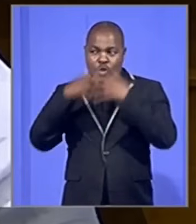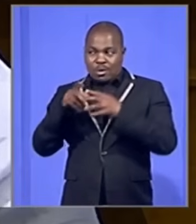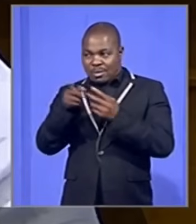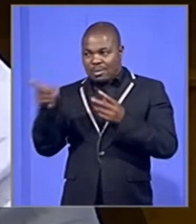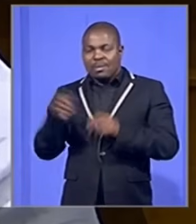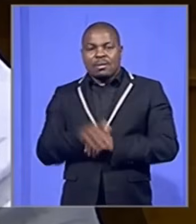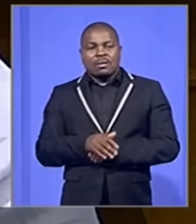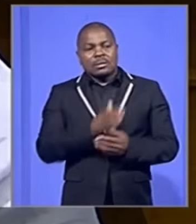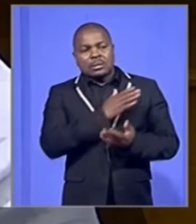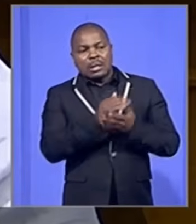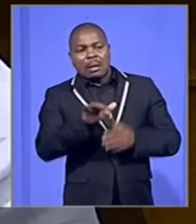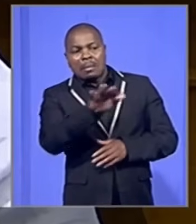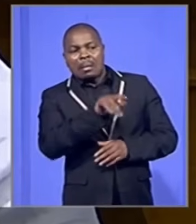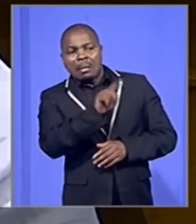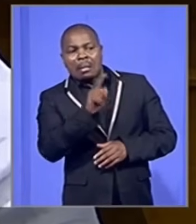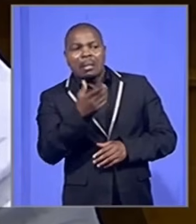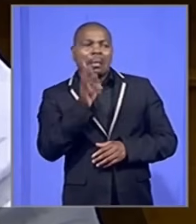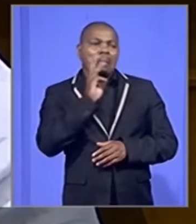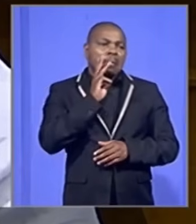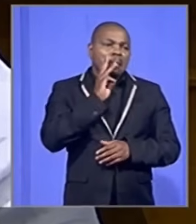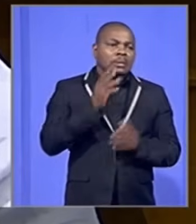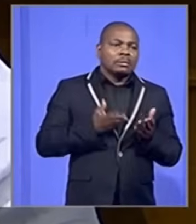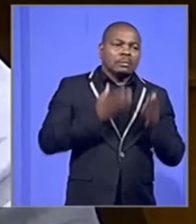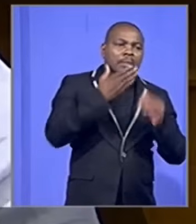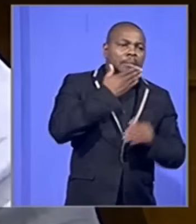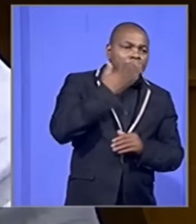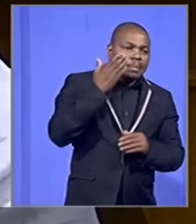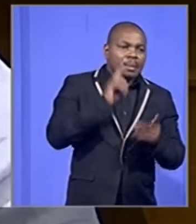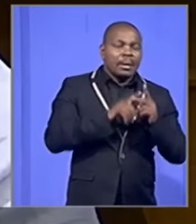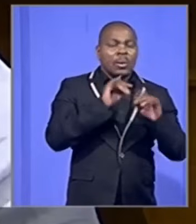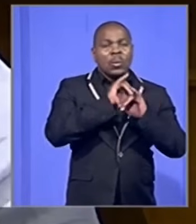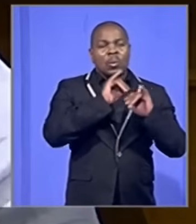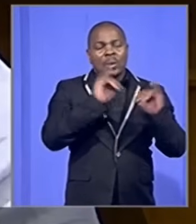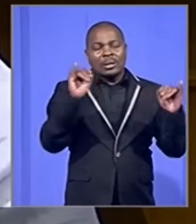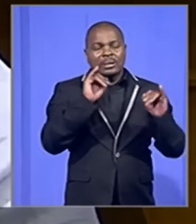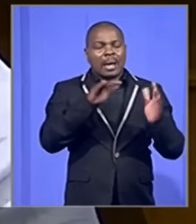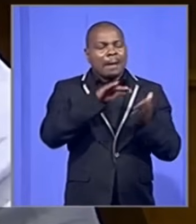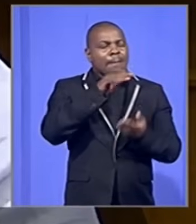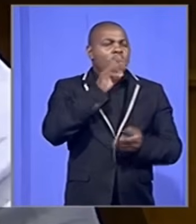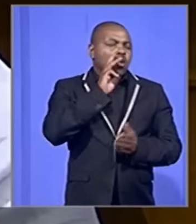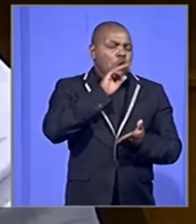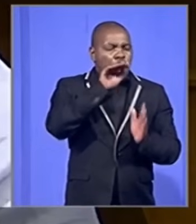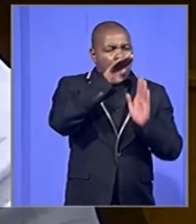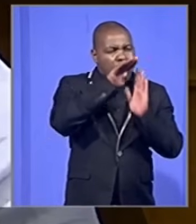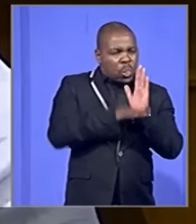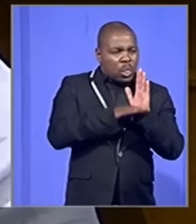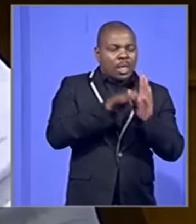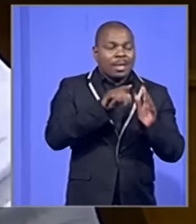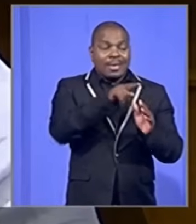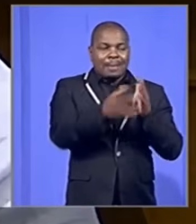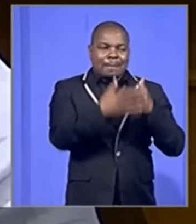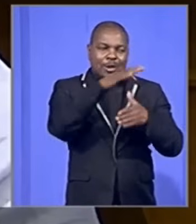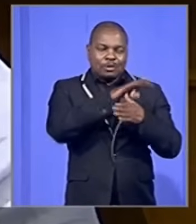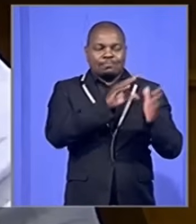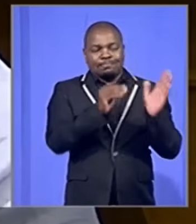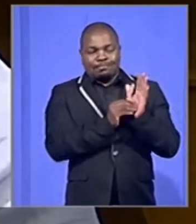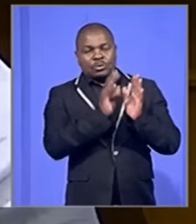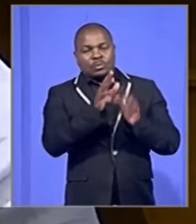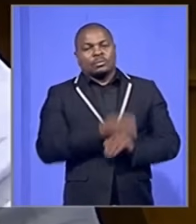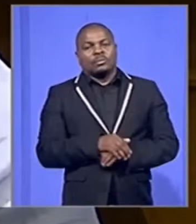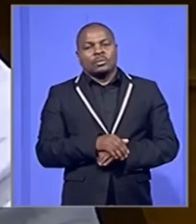that have been experiencing a lack of water supply and severe low pressure are to be prioritized. Some